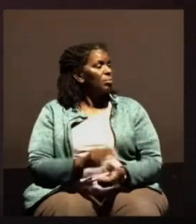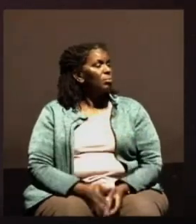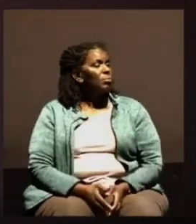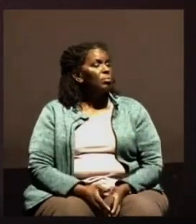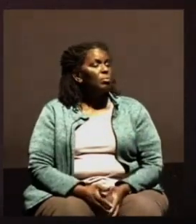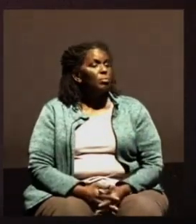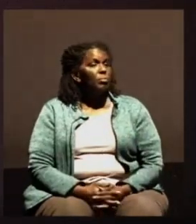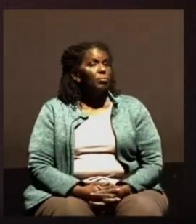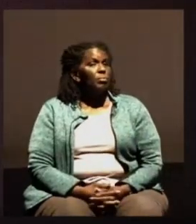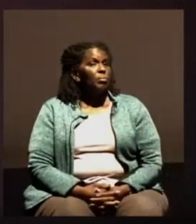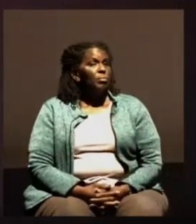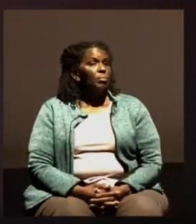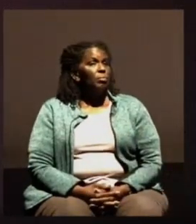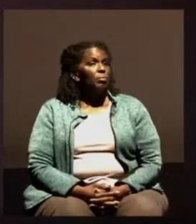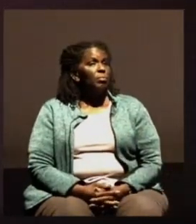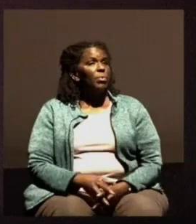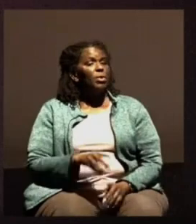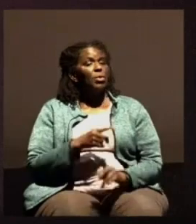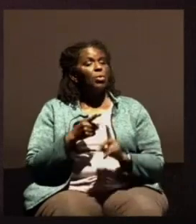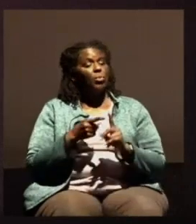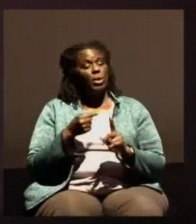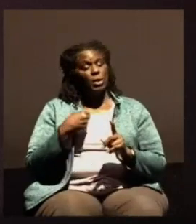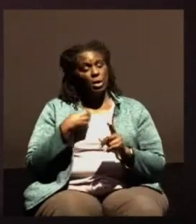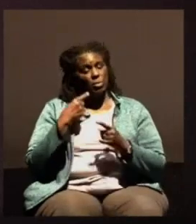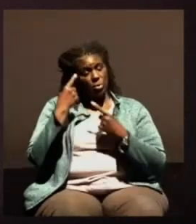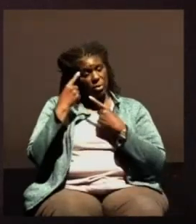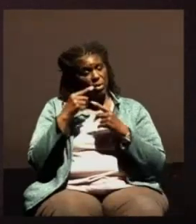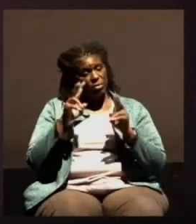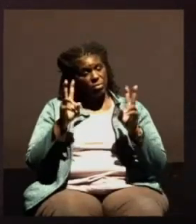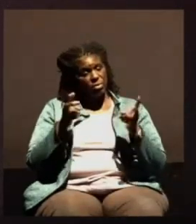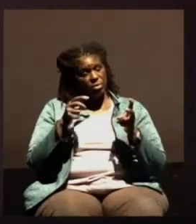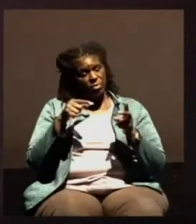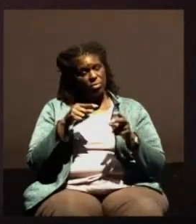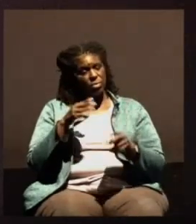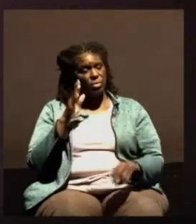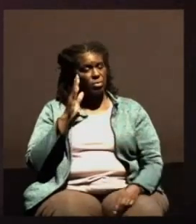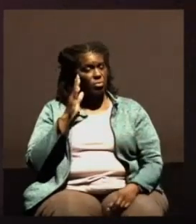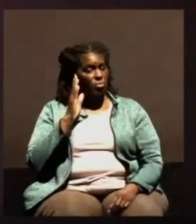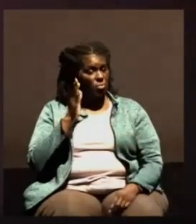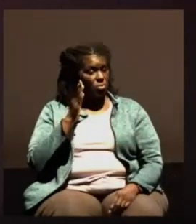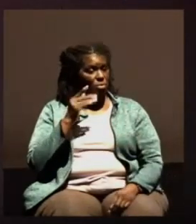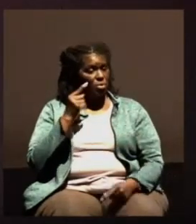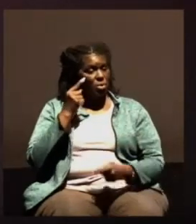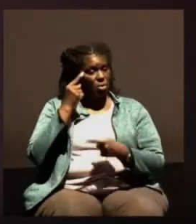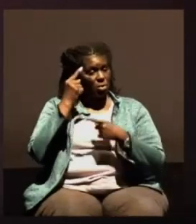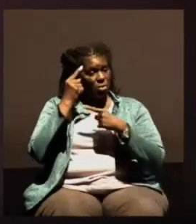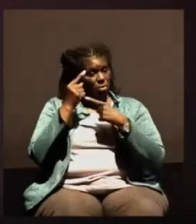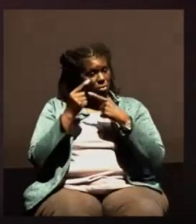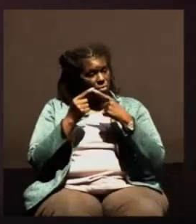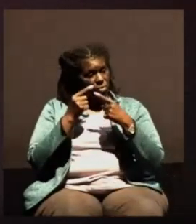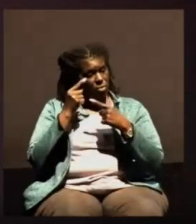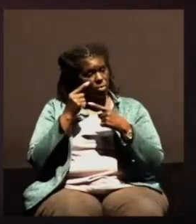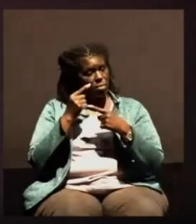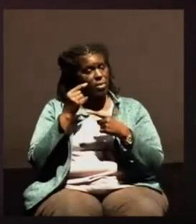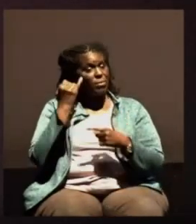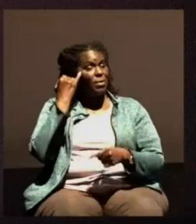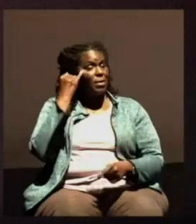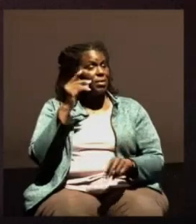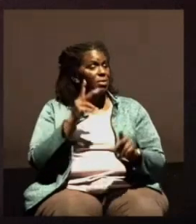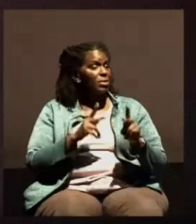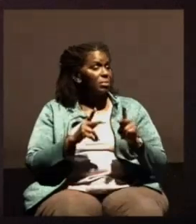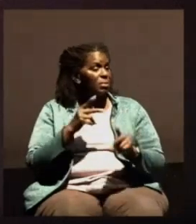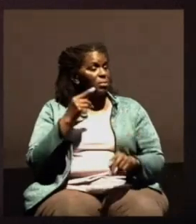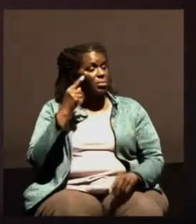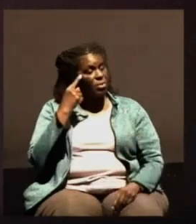When I was thinking of the title for this talk, I thought of the notions that people usually have with mathematics. It's